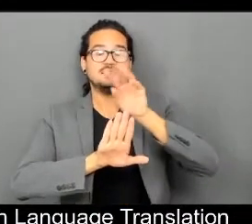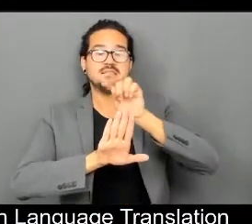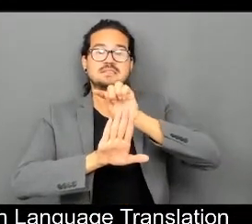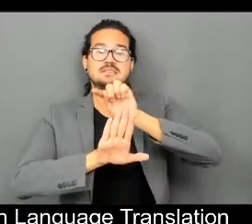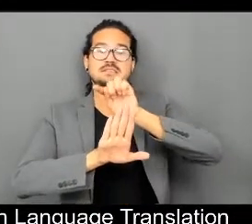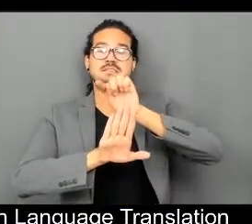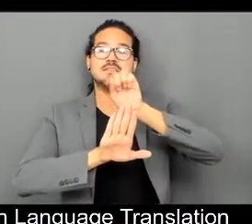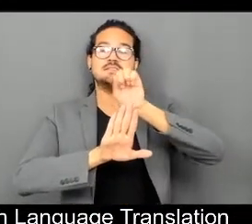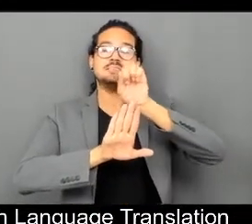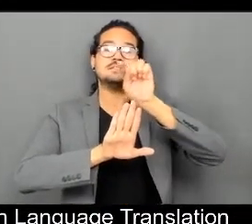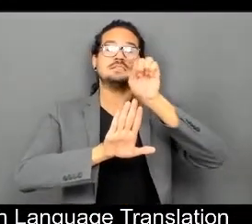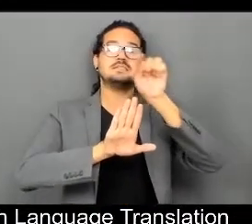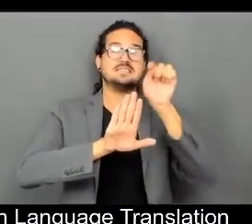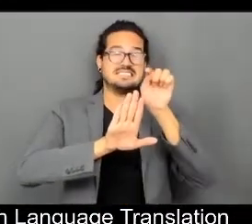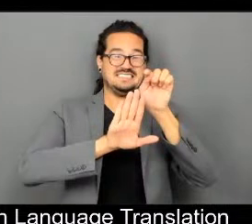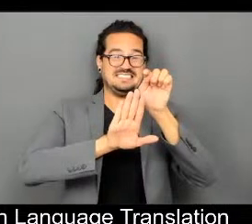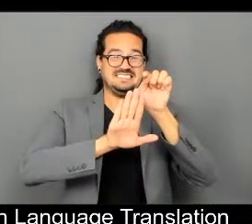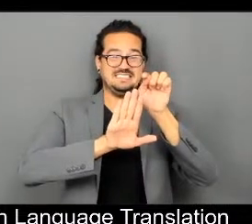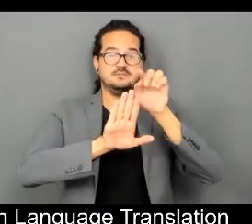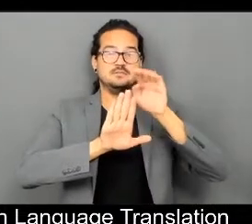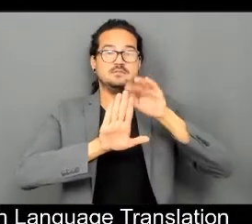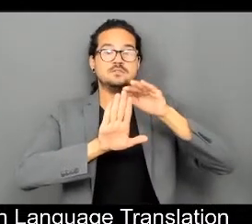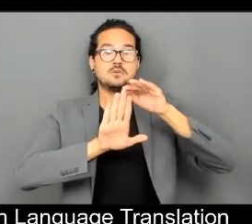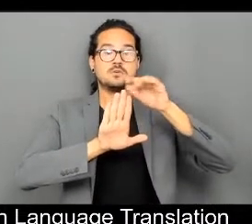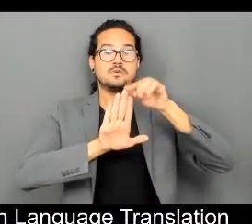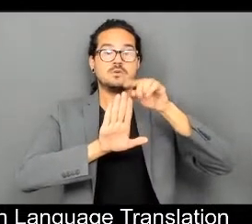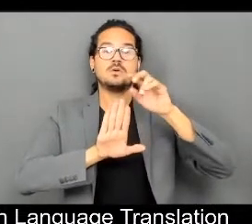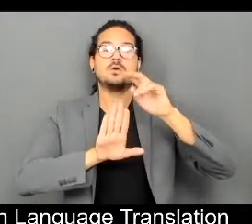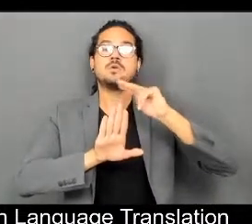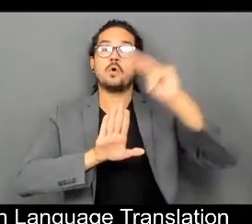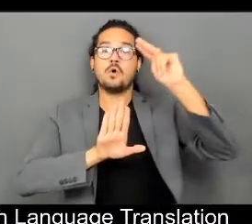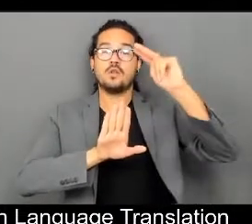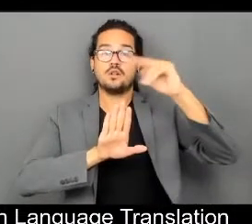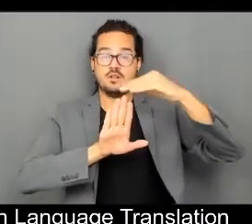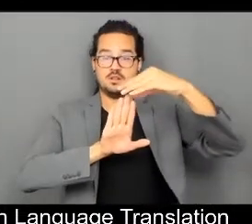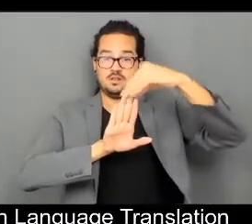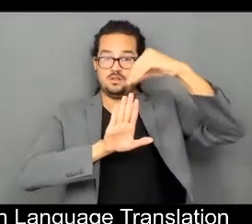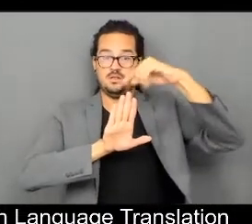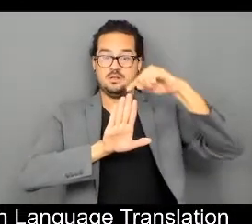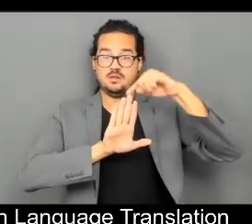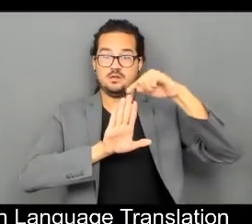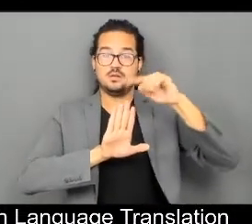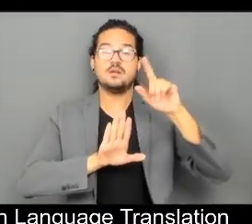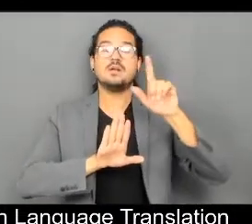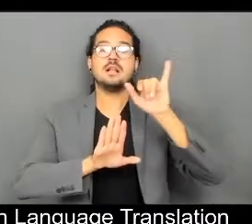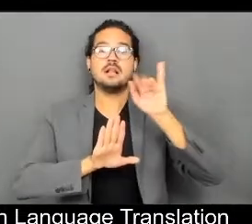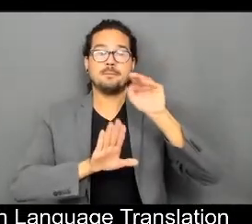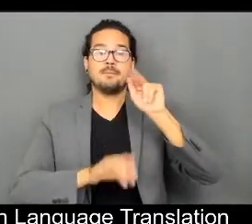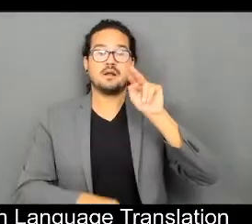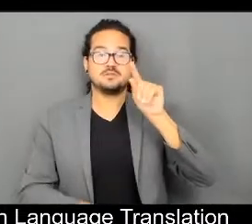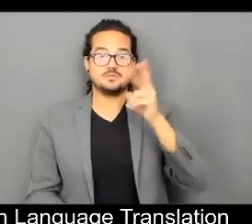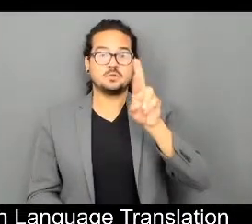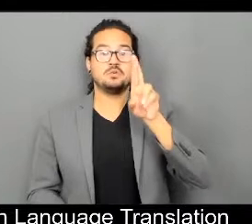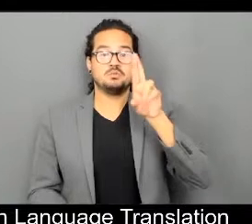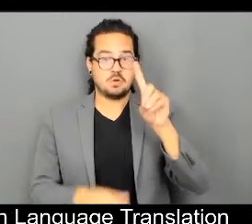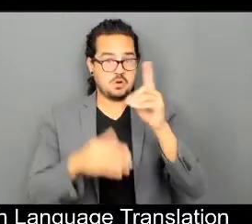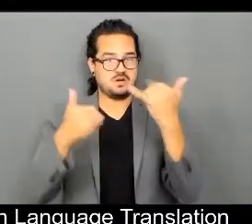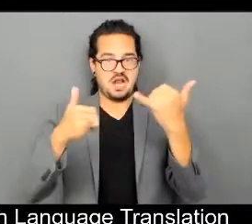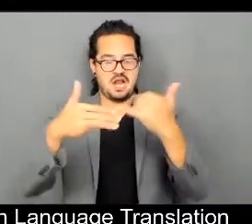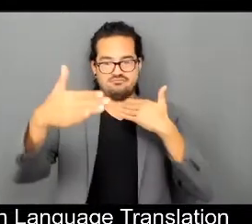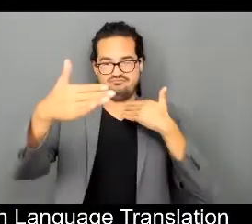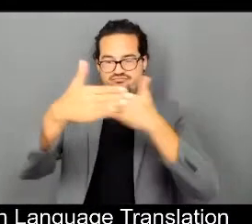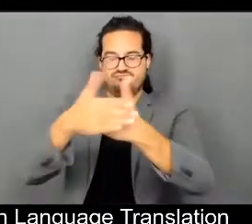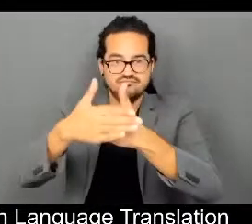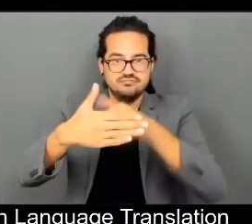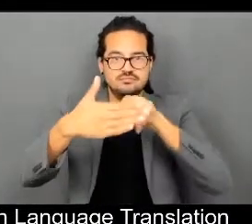around to the north side of the fire. Limatour Road as well, where the fire comes right down to it. Of course, Fox